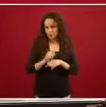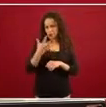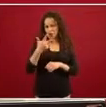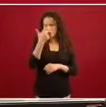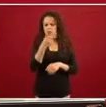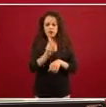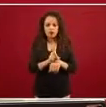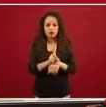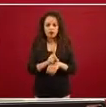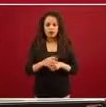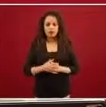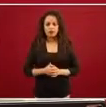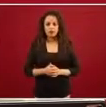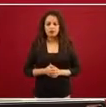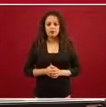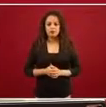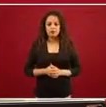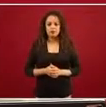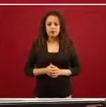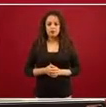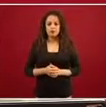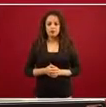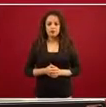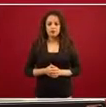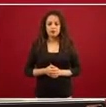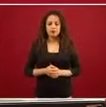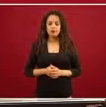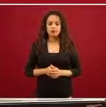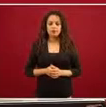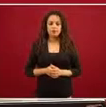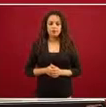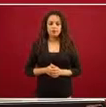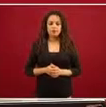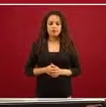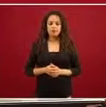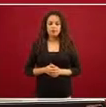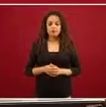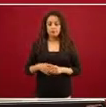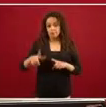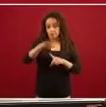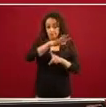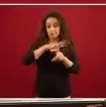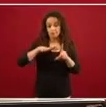8 days ago, it is possible that you, and I'm talking to you as a